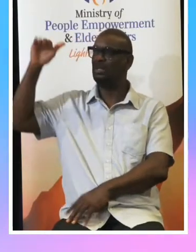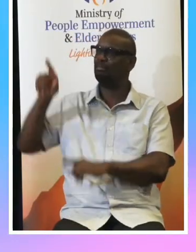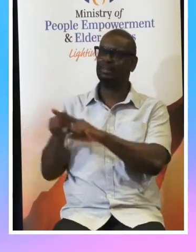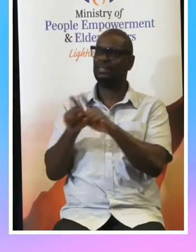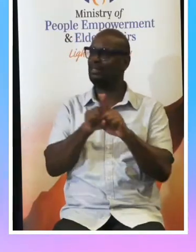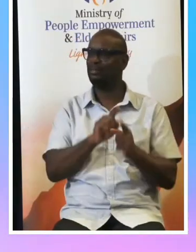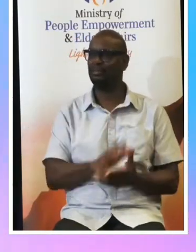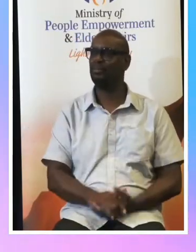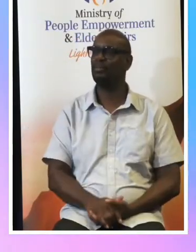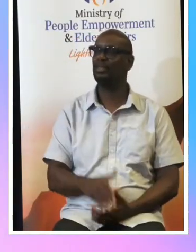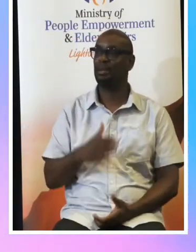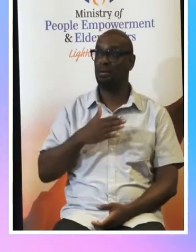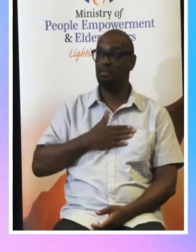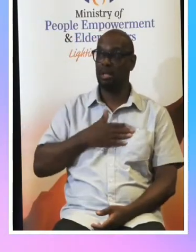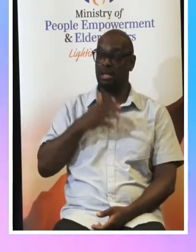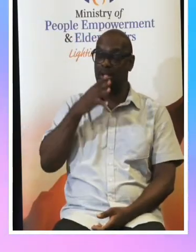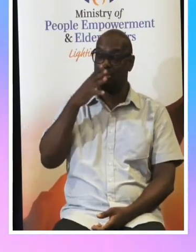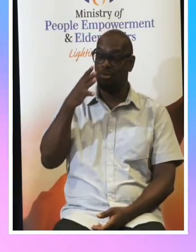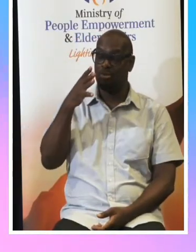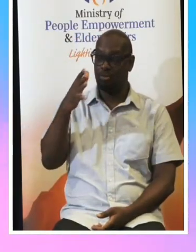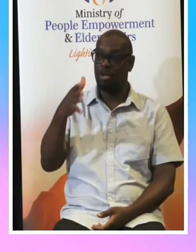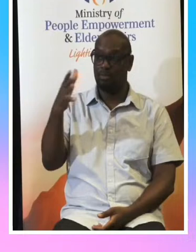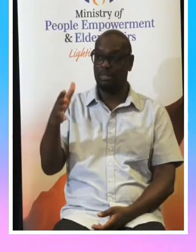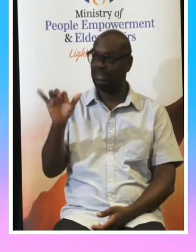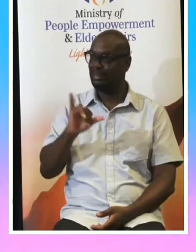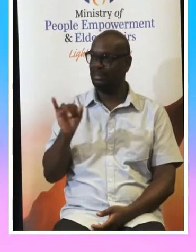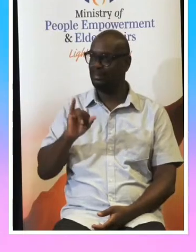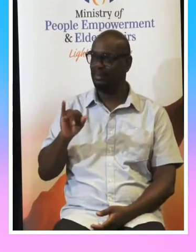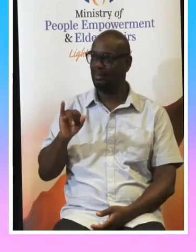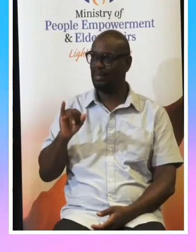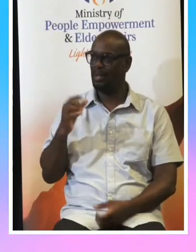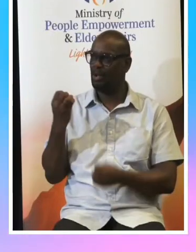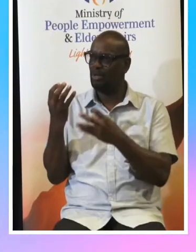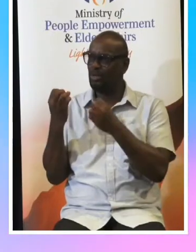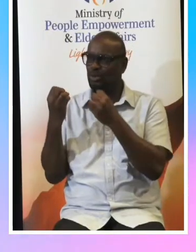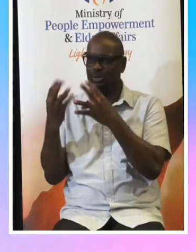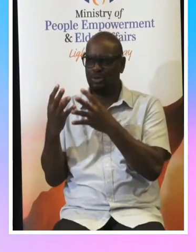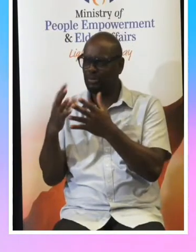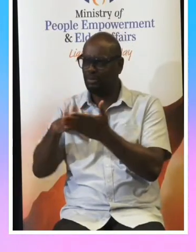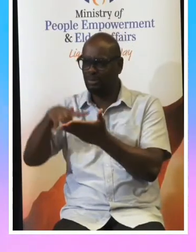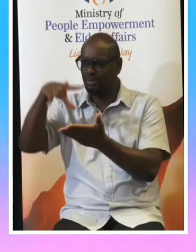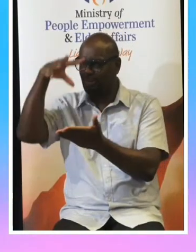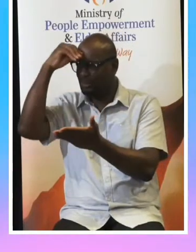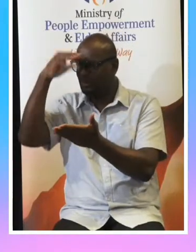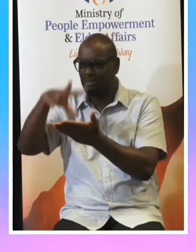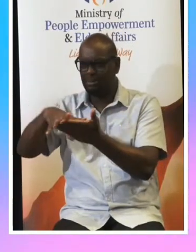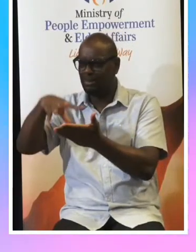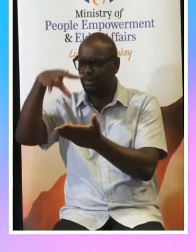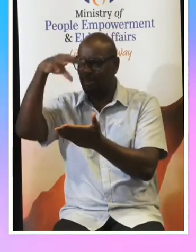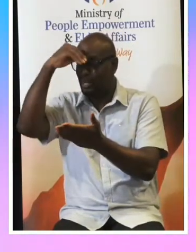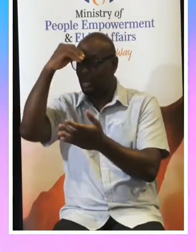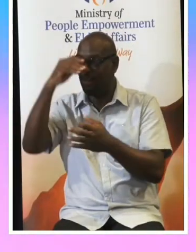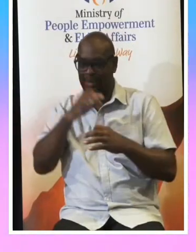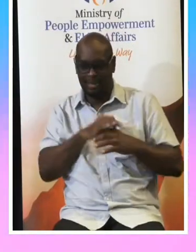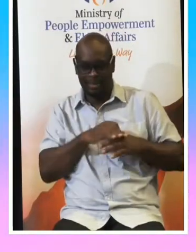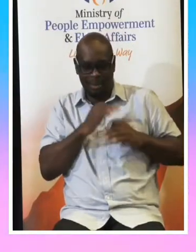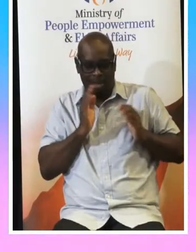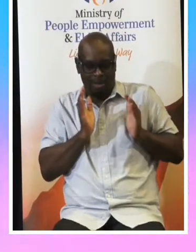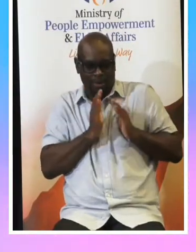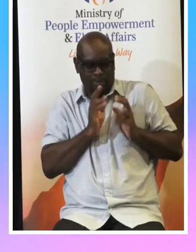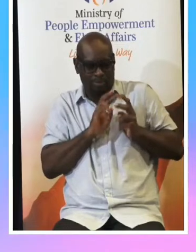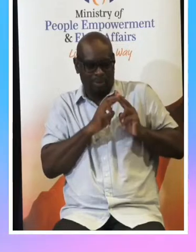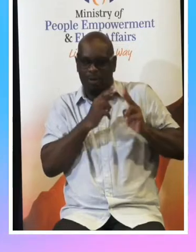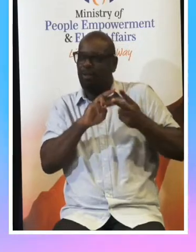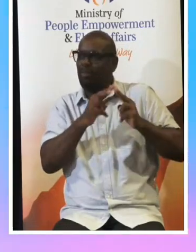my grandmother's growing up. There was much to be learned from the spirit of small villages and